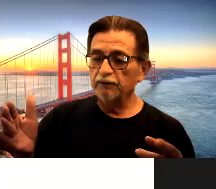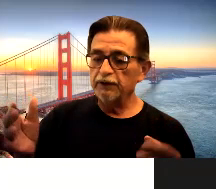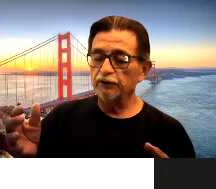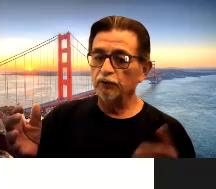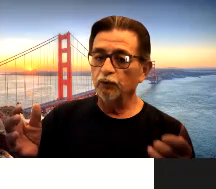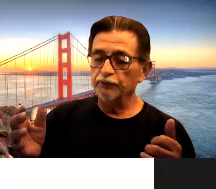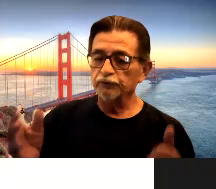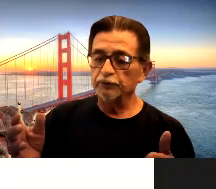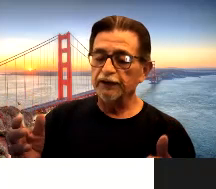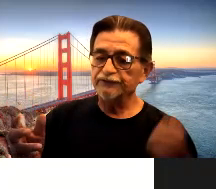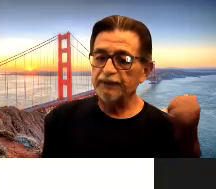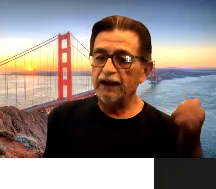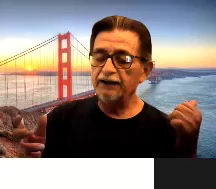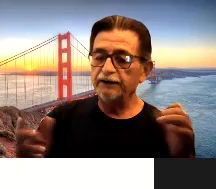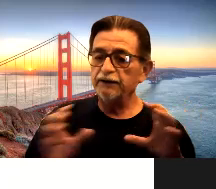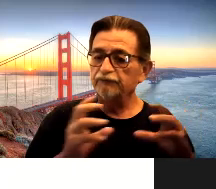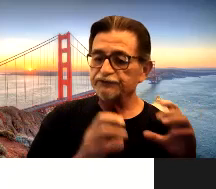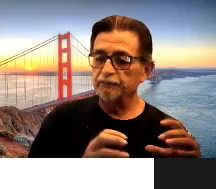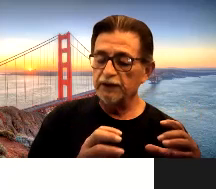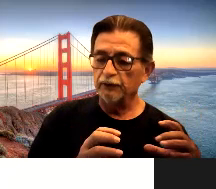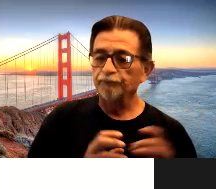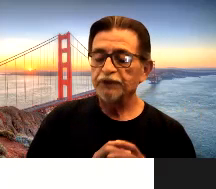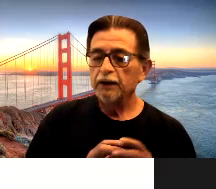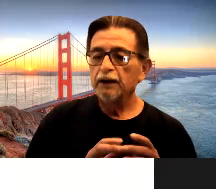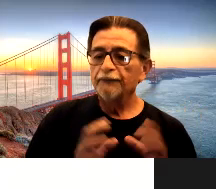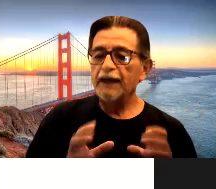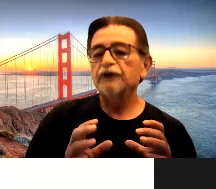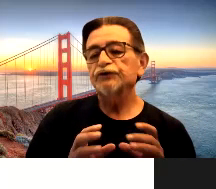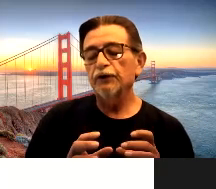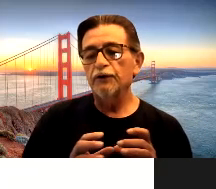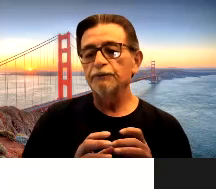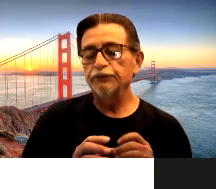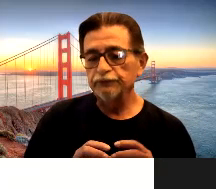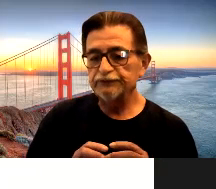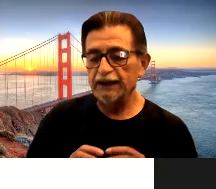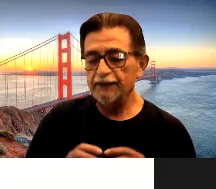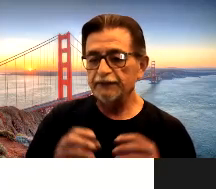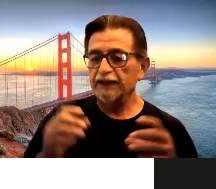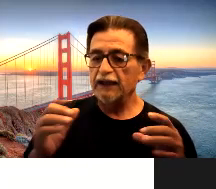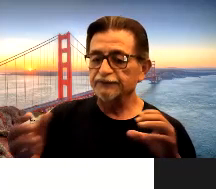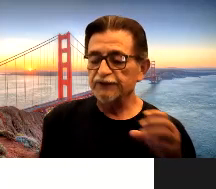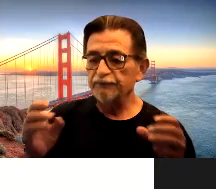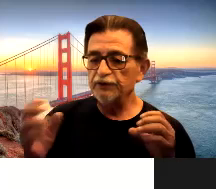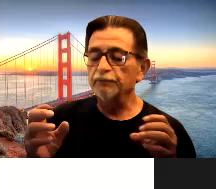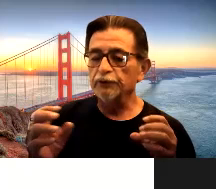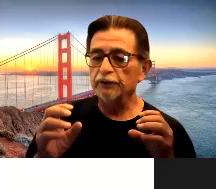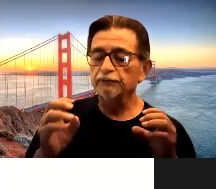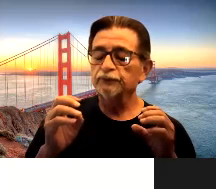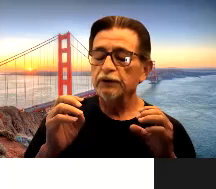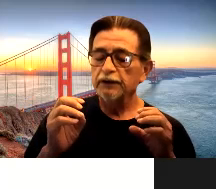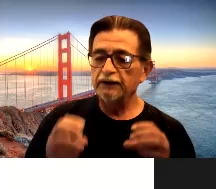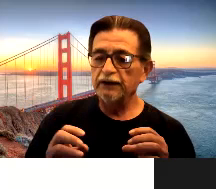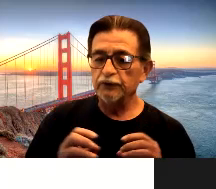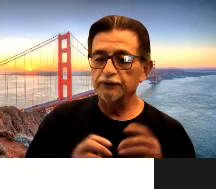it's a nonmetal, or the noble gas behind it if it's a metal. That term to say that they have the same number